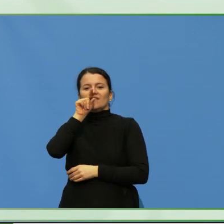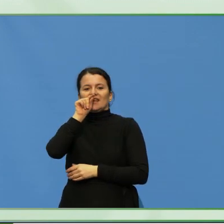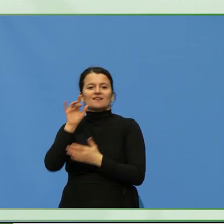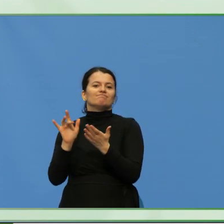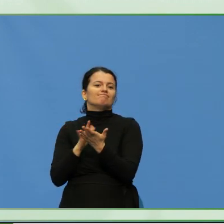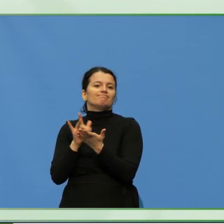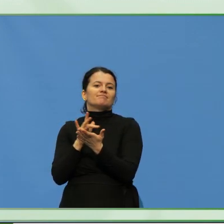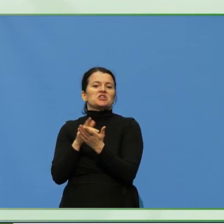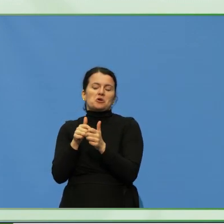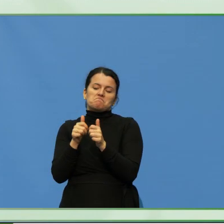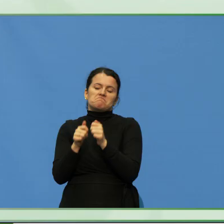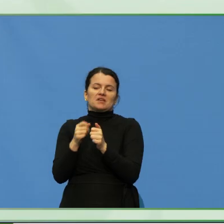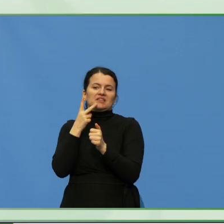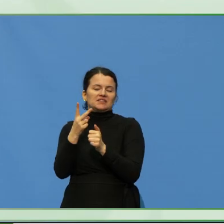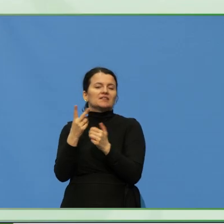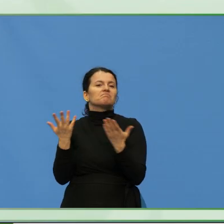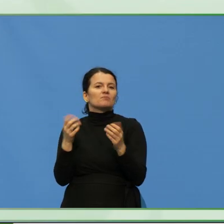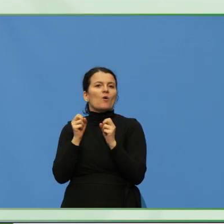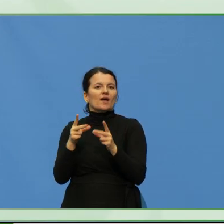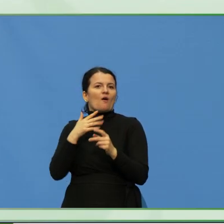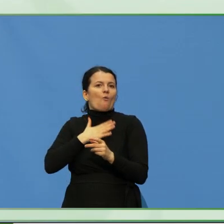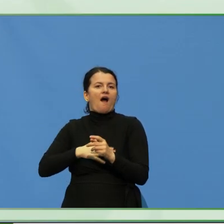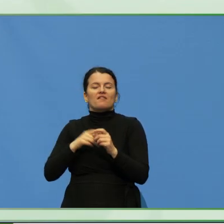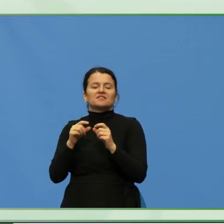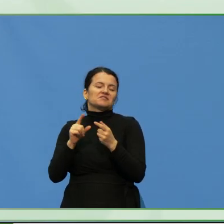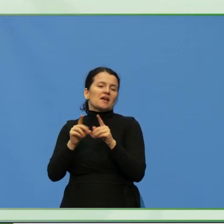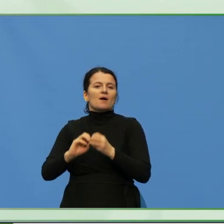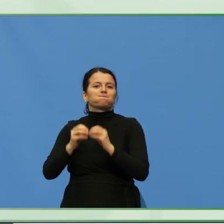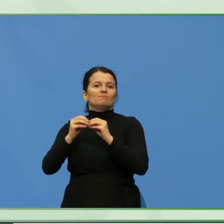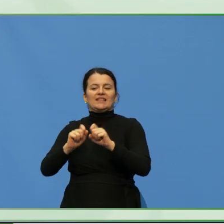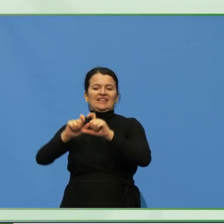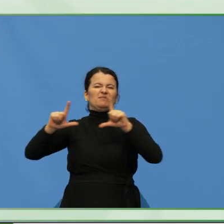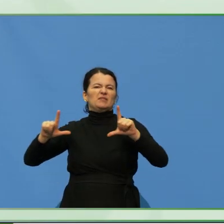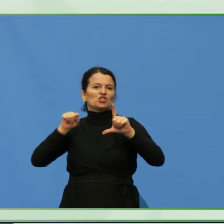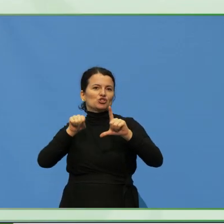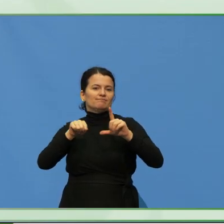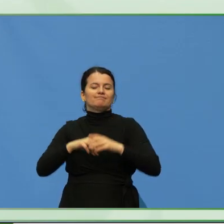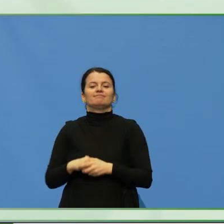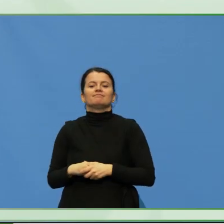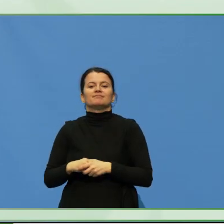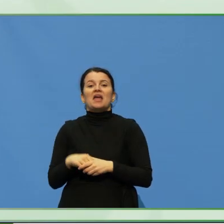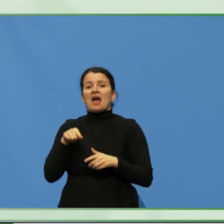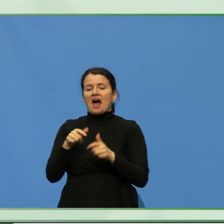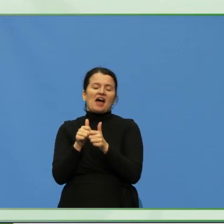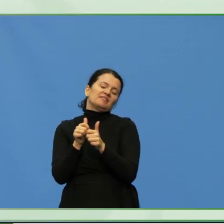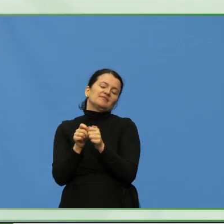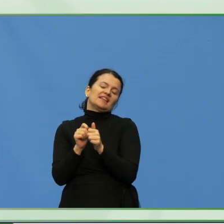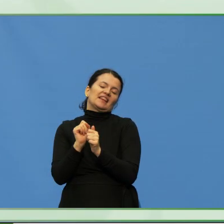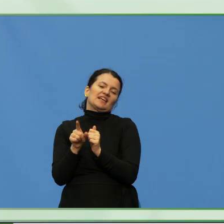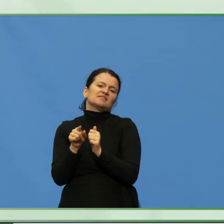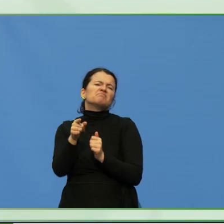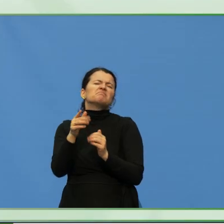it. So within the tool, I put in a prompt. Create an image of a white woman with dwarfism with short brown